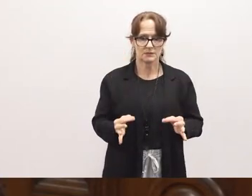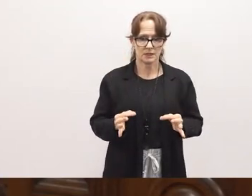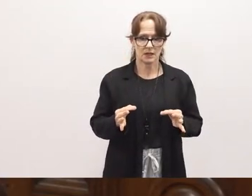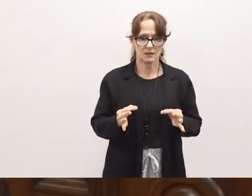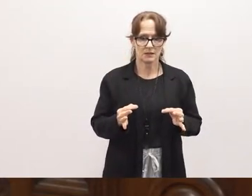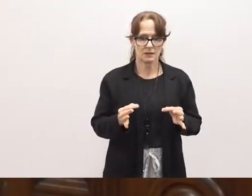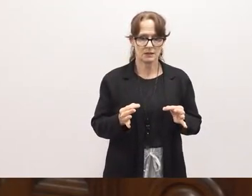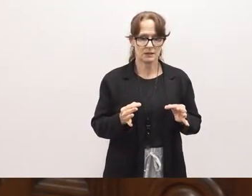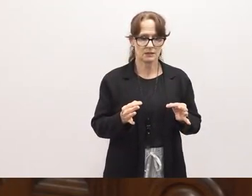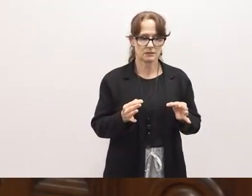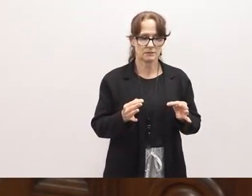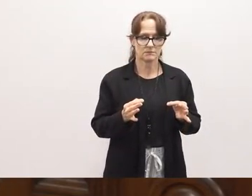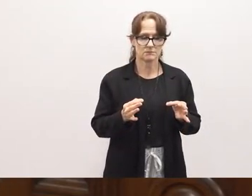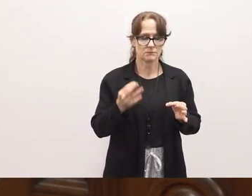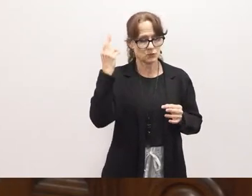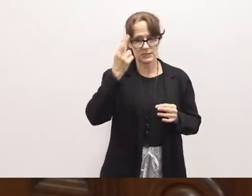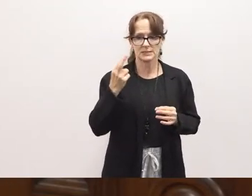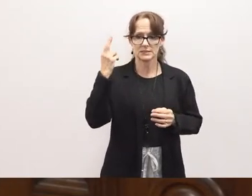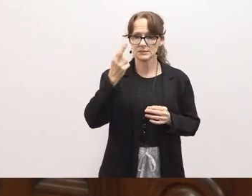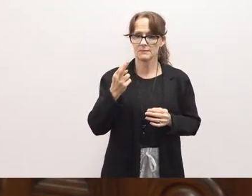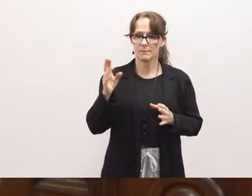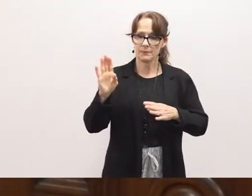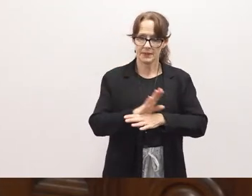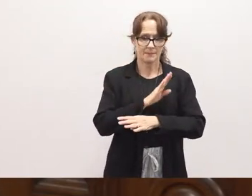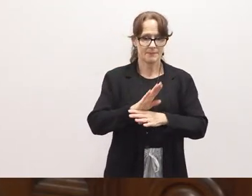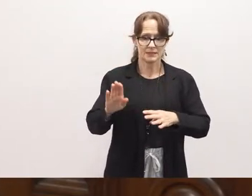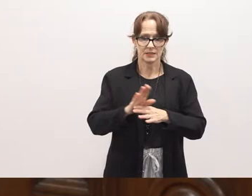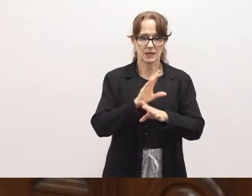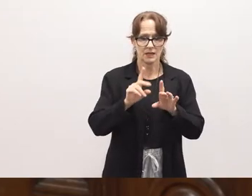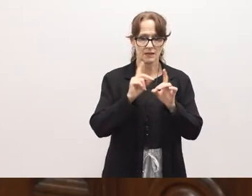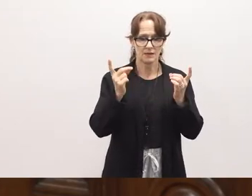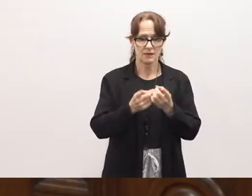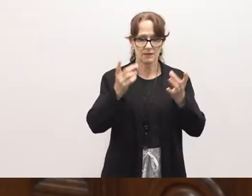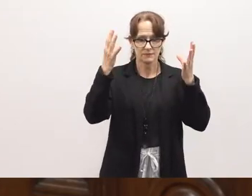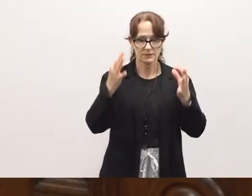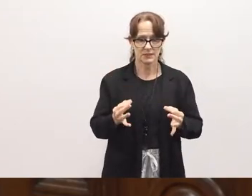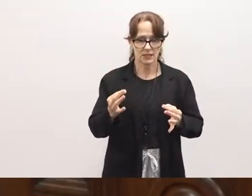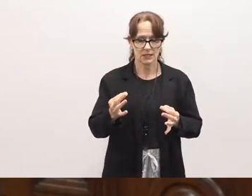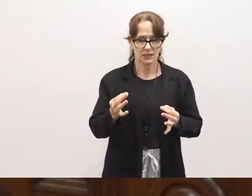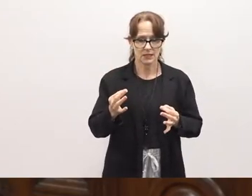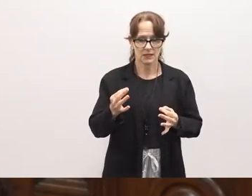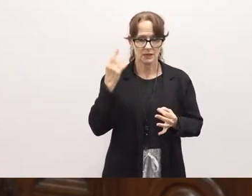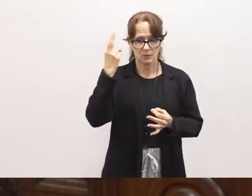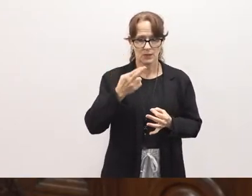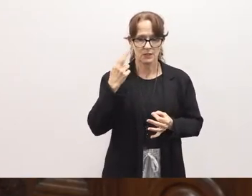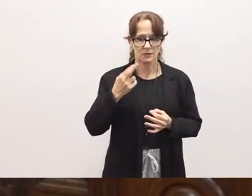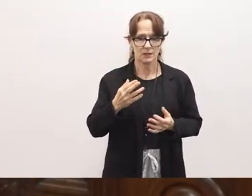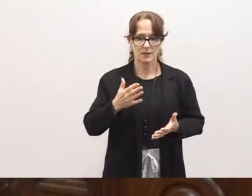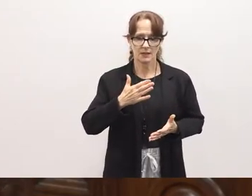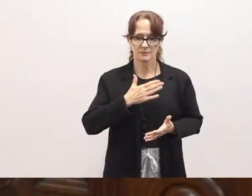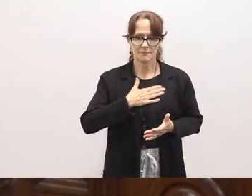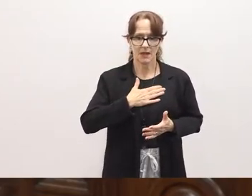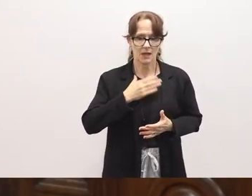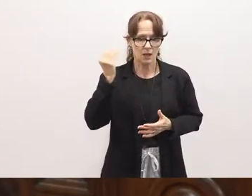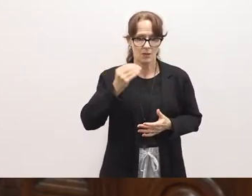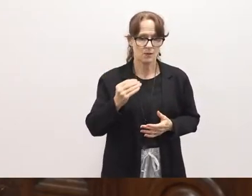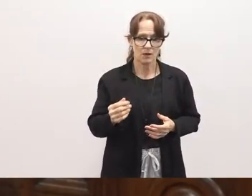factor. I think the business of the district should be the deciding factor, and that's where I stand. So